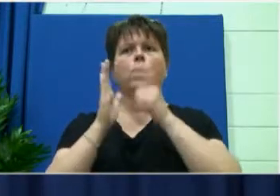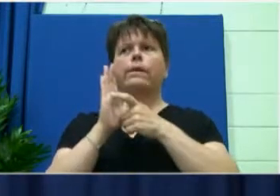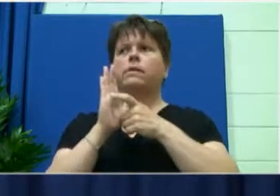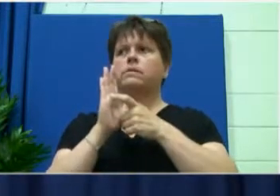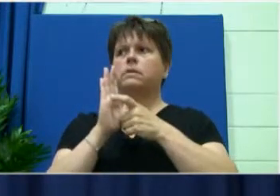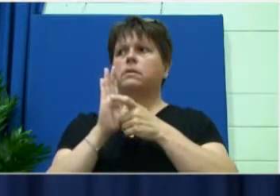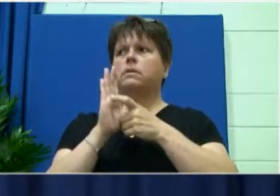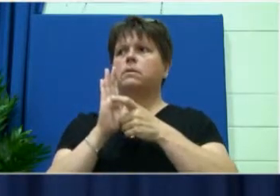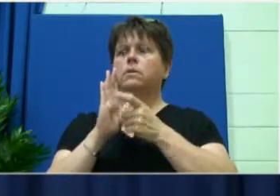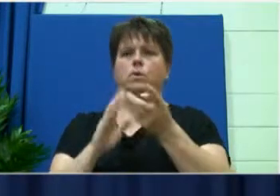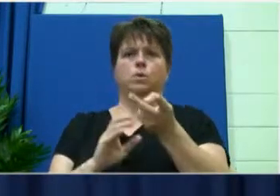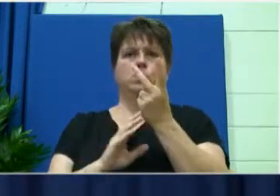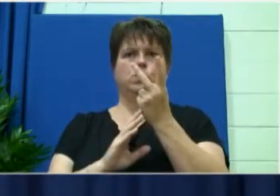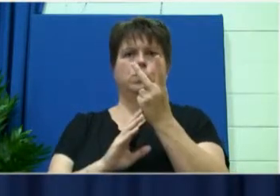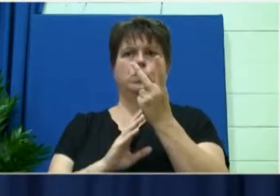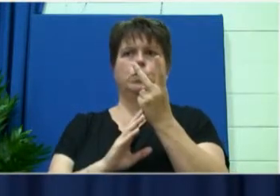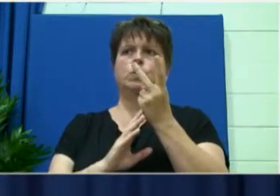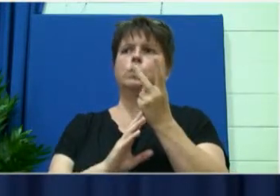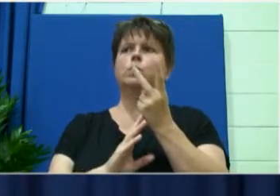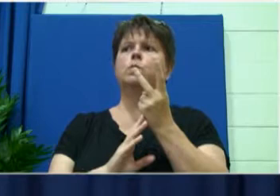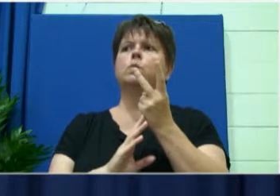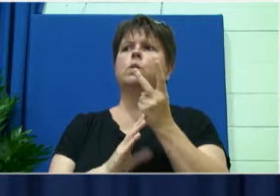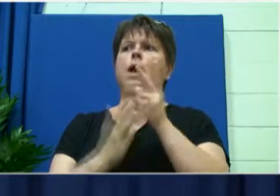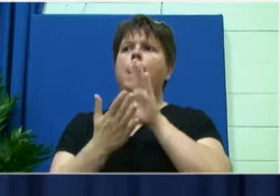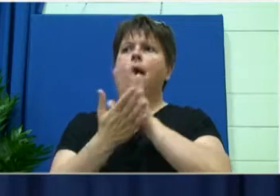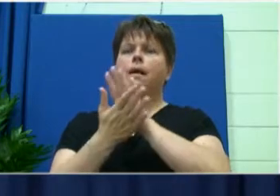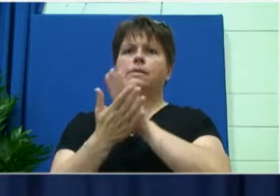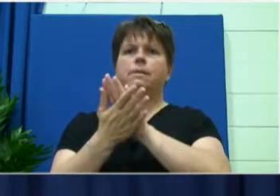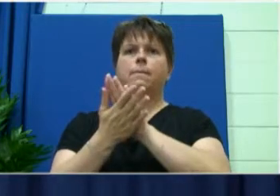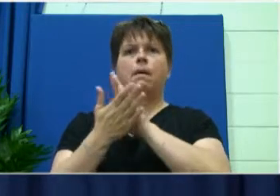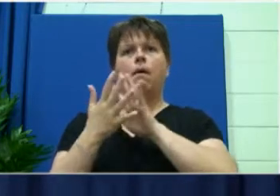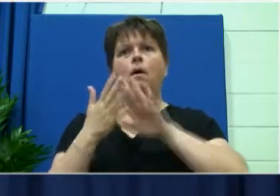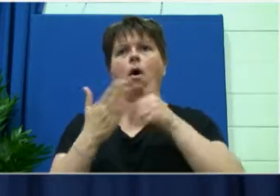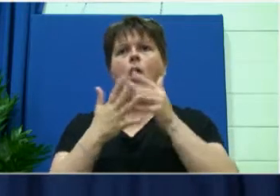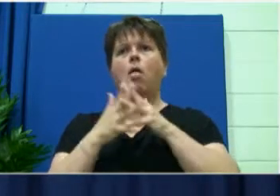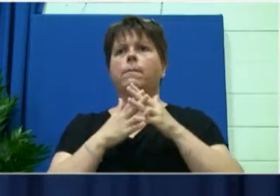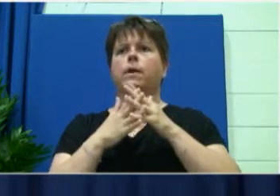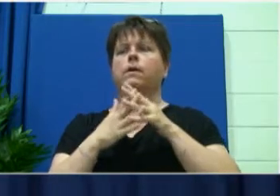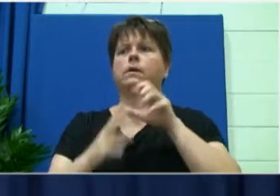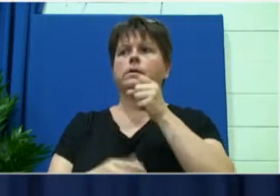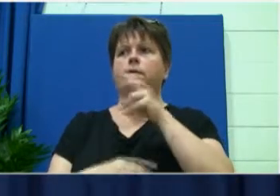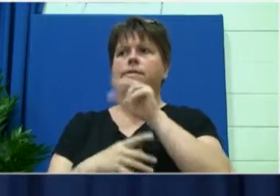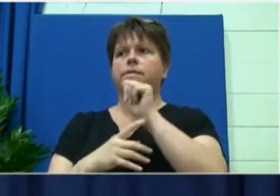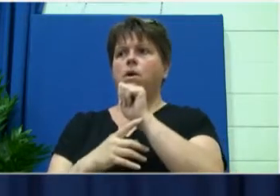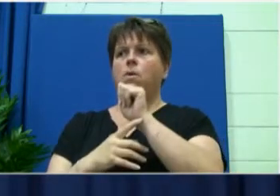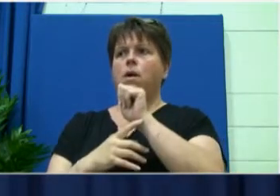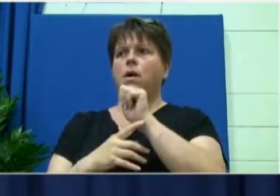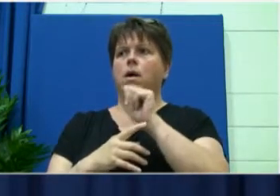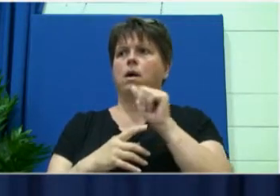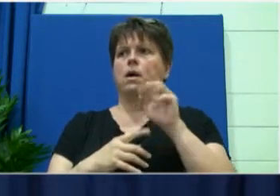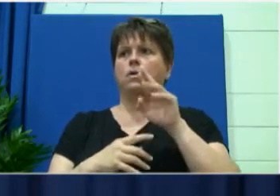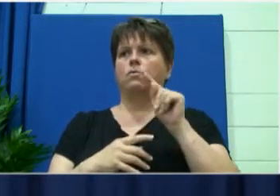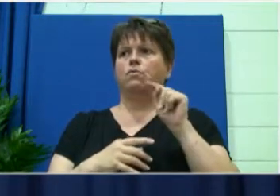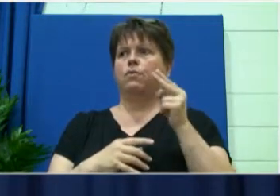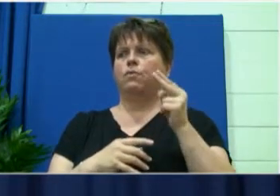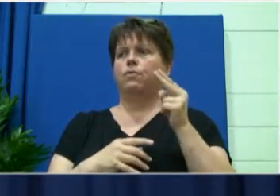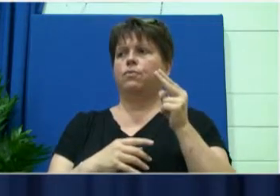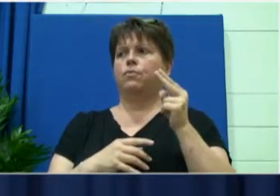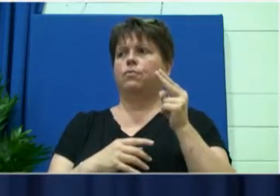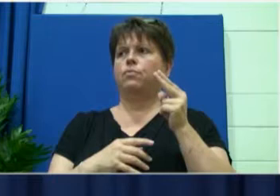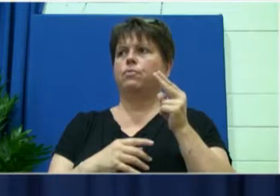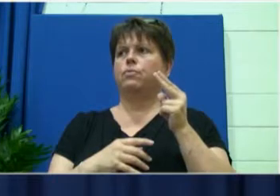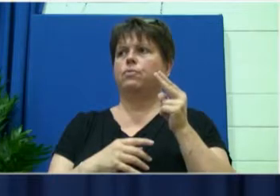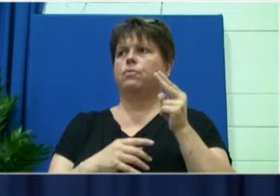recognize 2 academic All-Americans, Sarah Crayley and Bruce